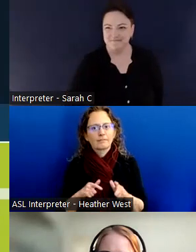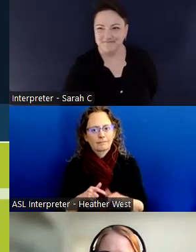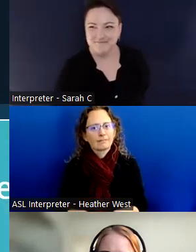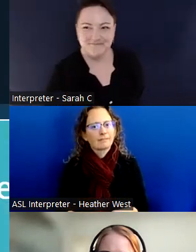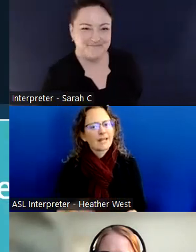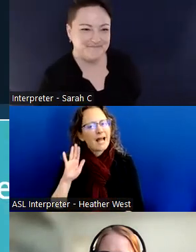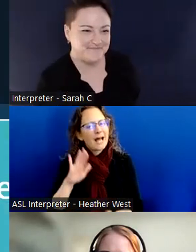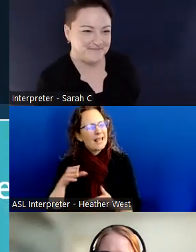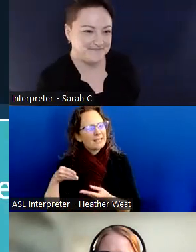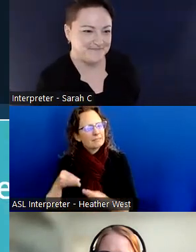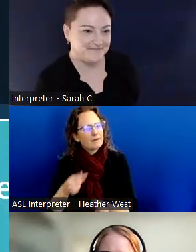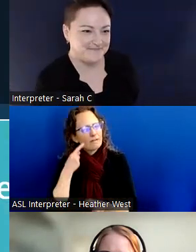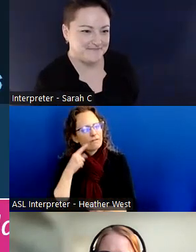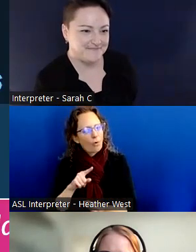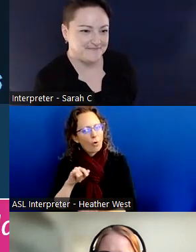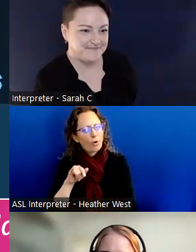but I